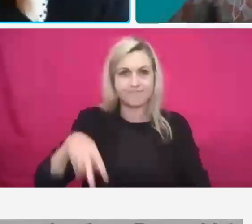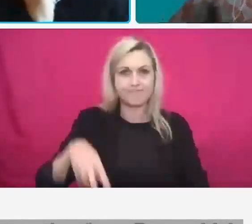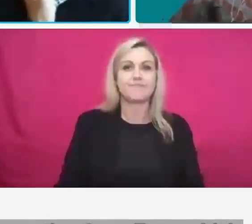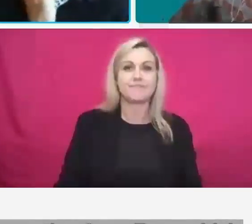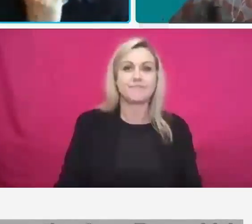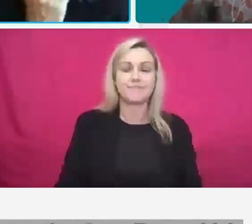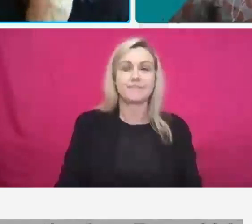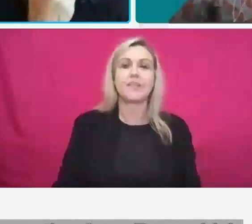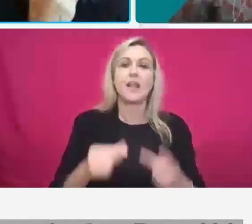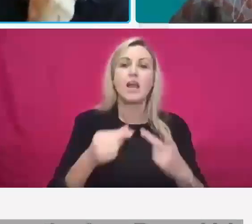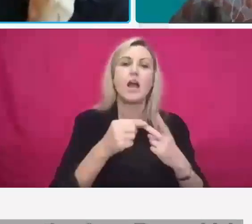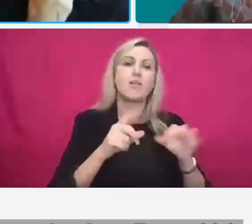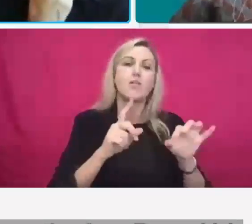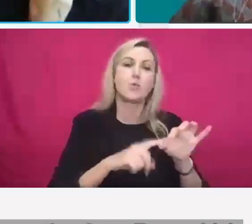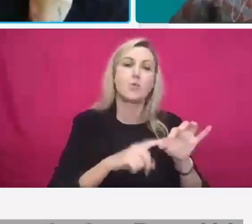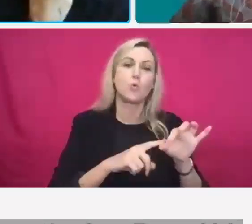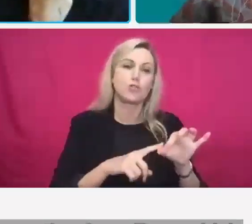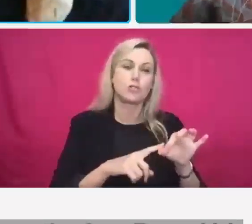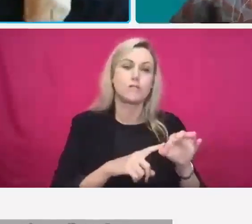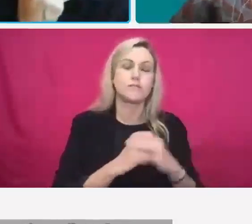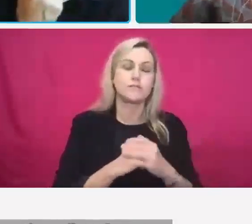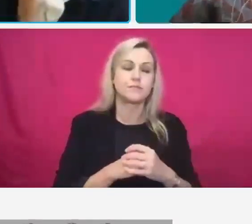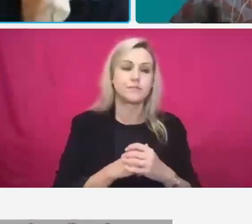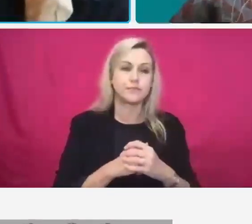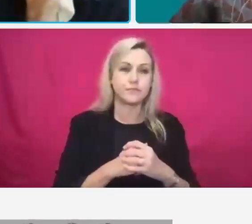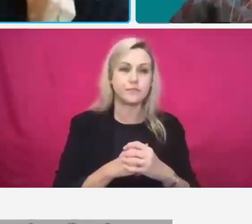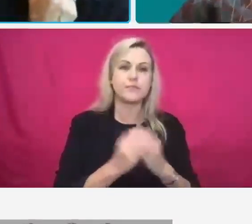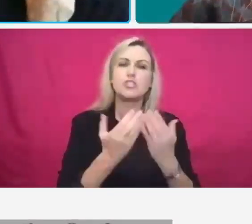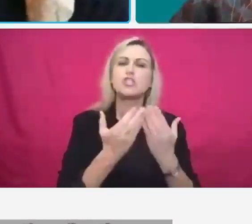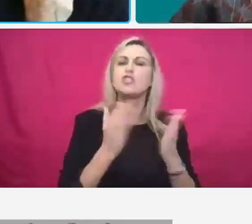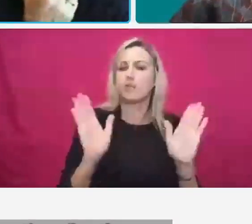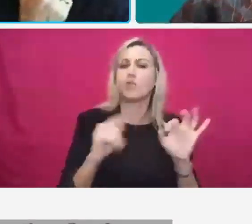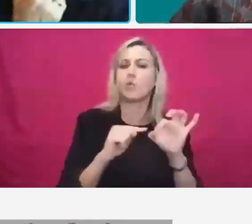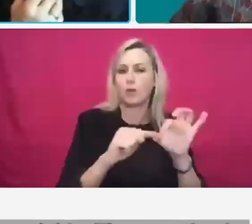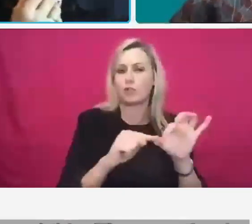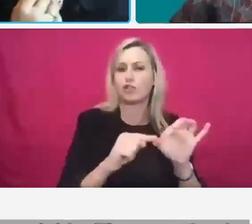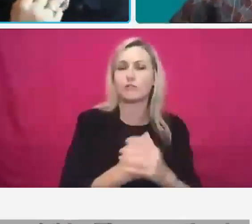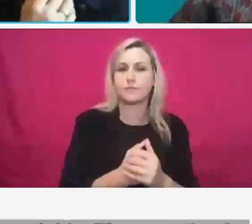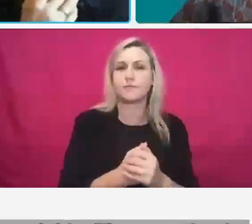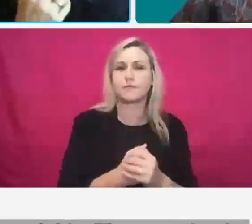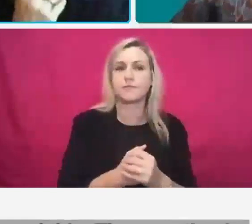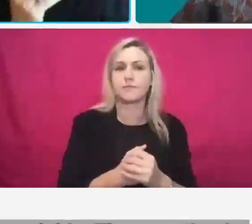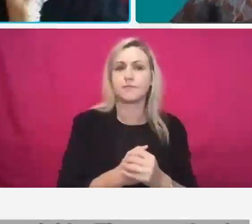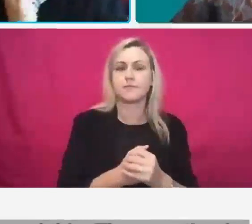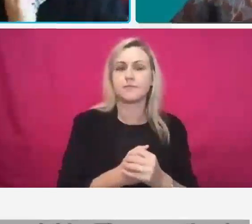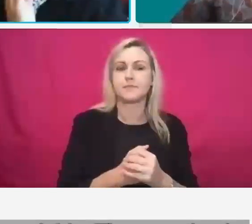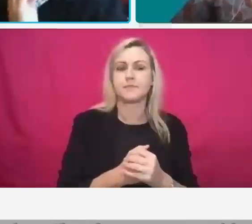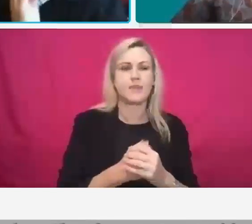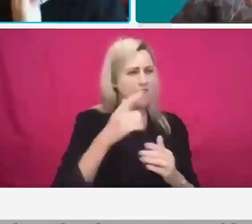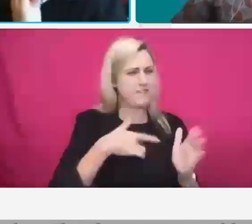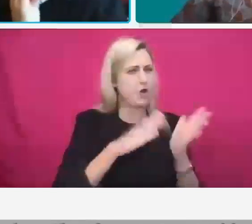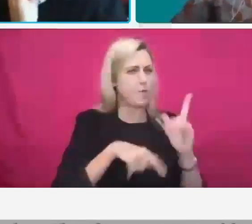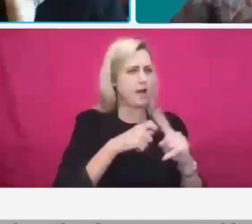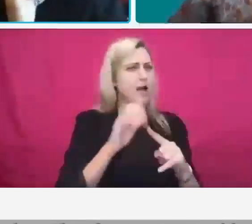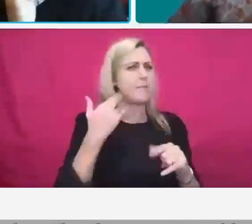there's a more general question from Byrne, which I think is probably worth reflecting on it, and Mark, I think you've covered this. The question is,